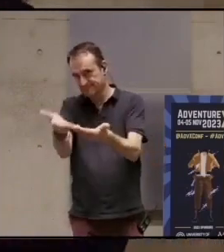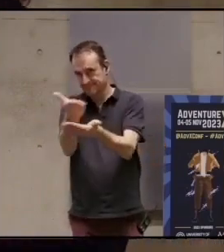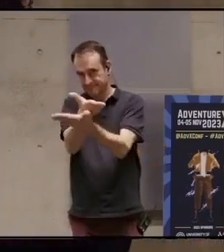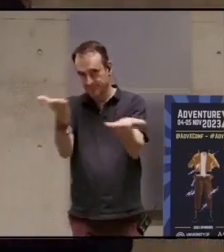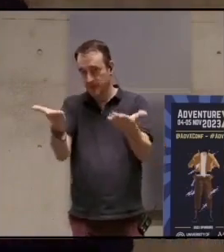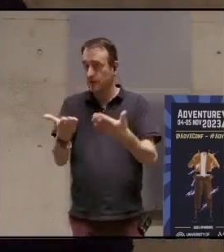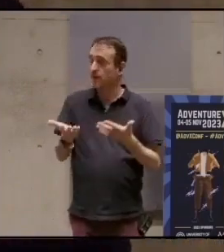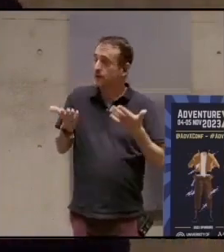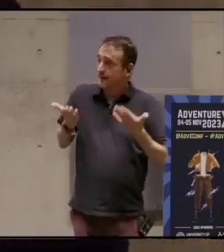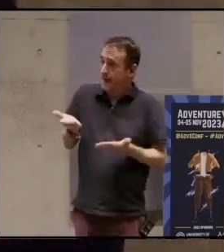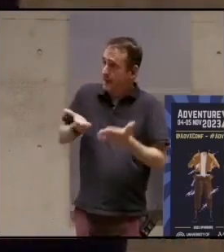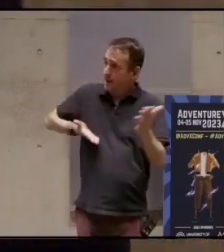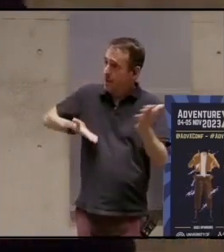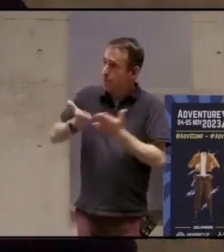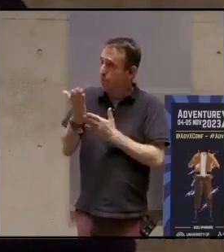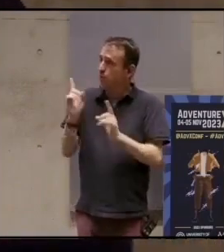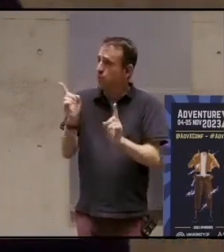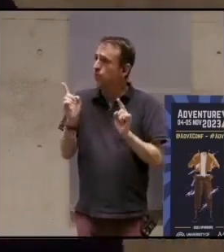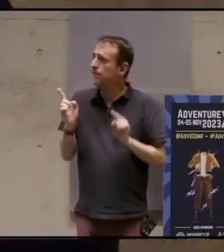over